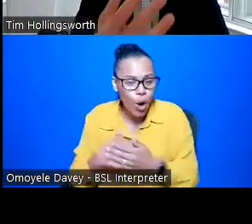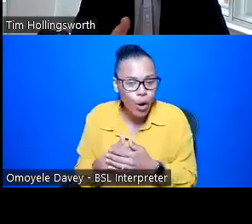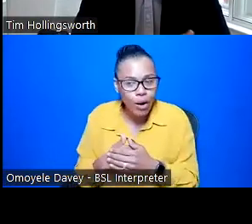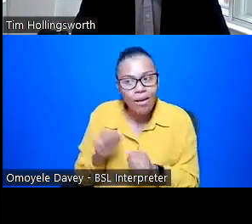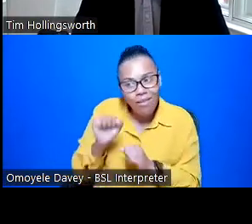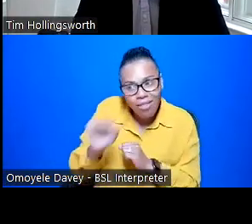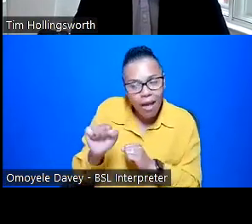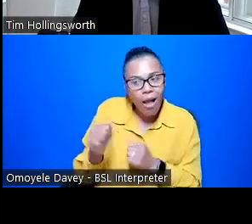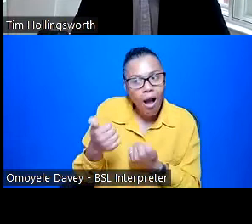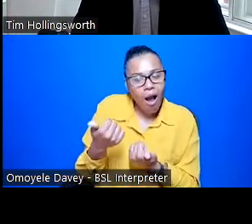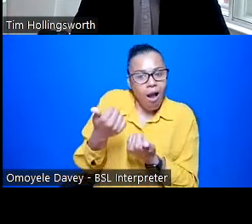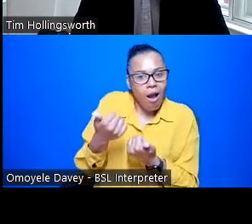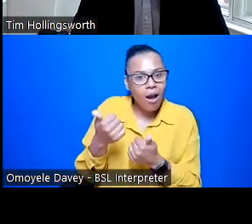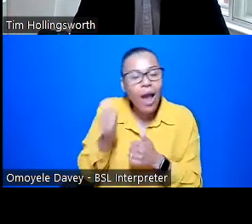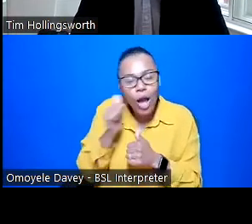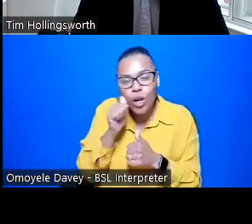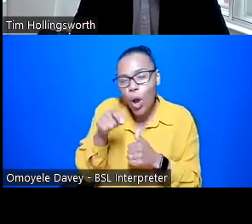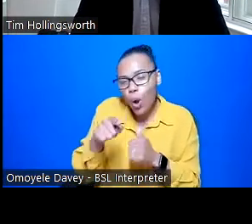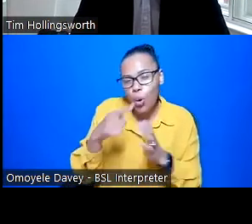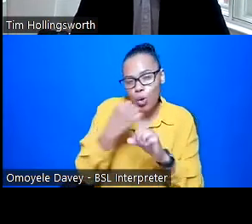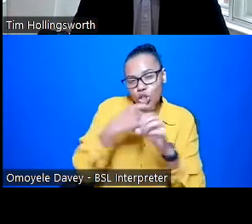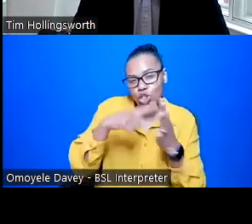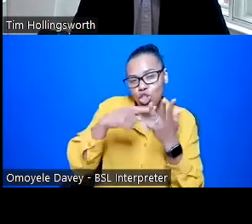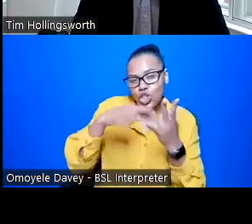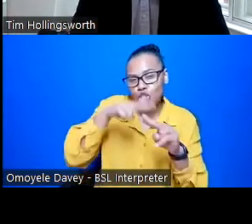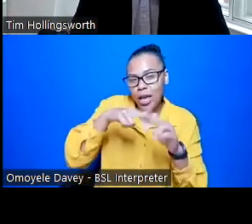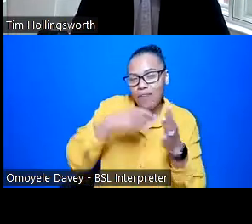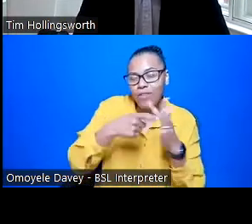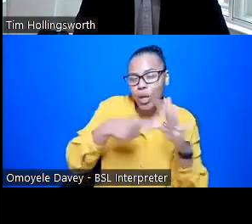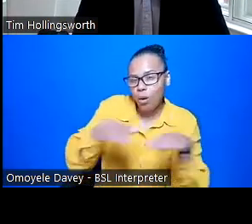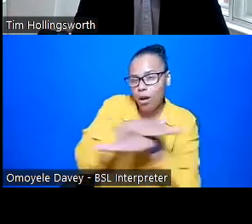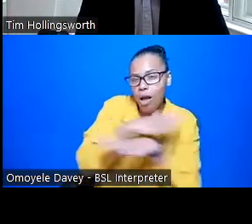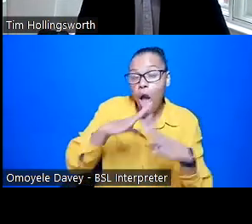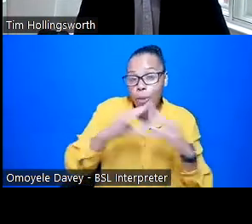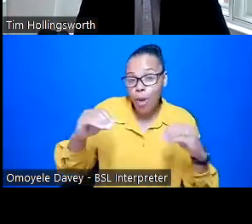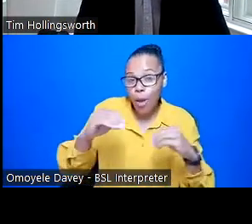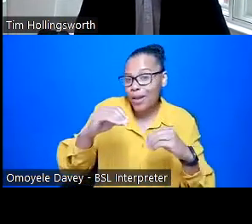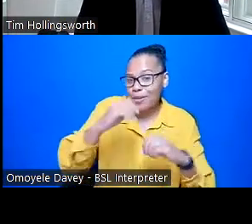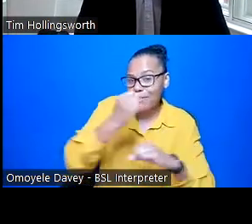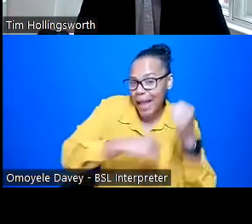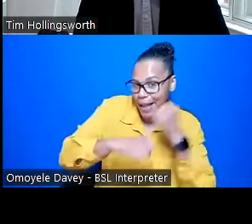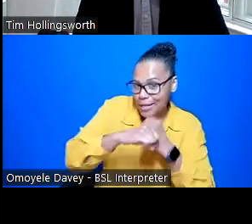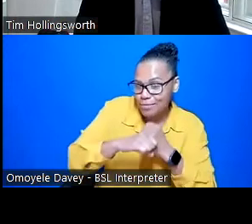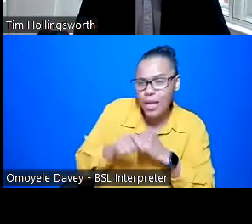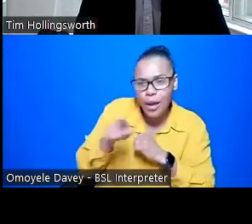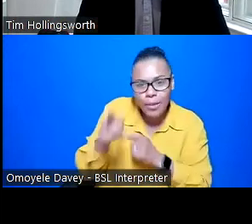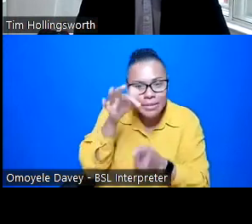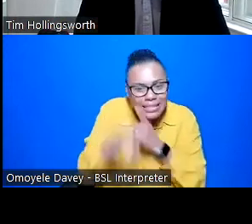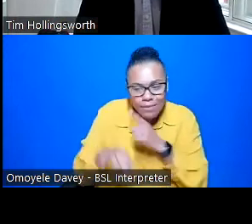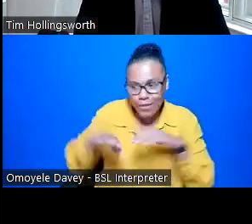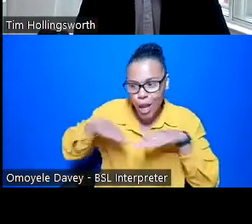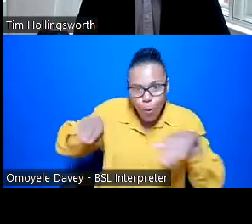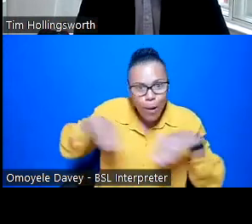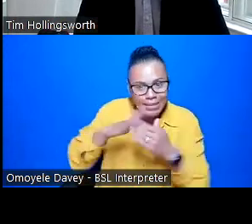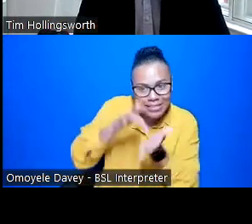I know Jeff is going to talk about the Birmingham Games, but thinking about the legacy work around the Aquatic Centre and that part